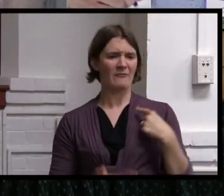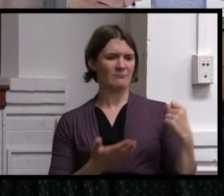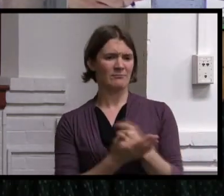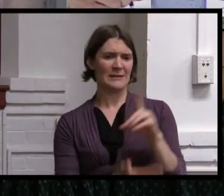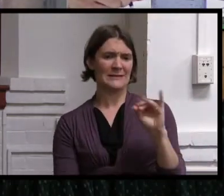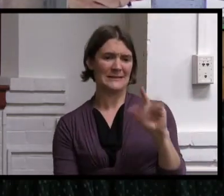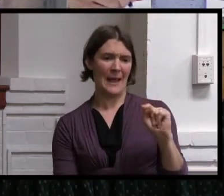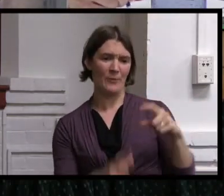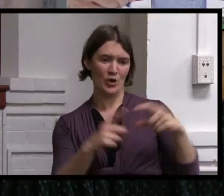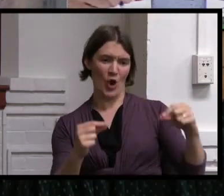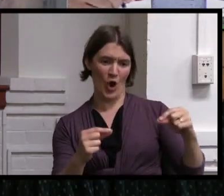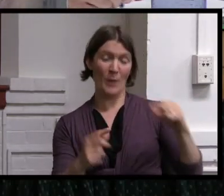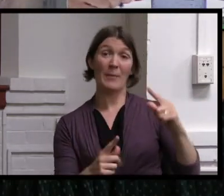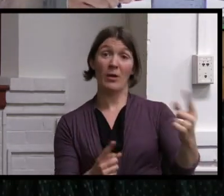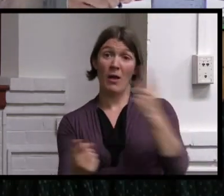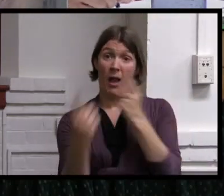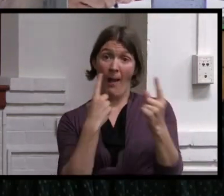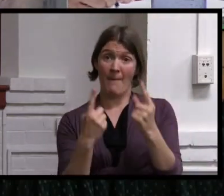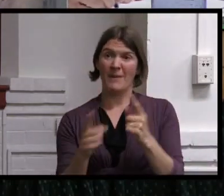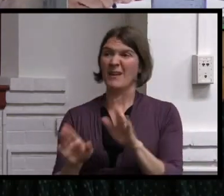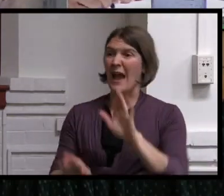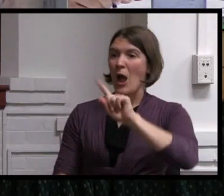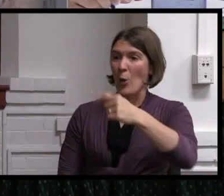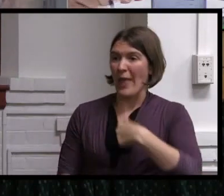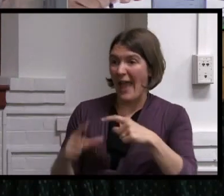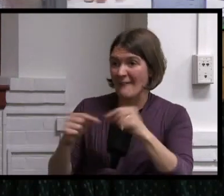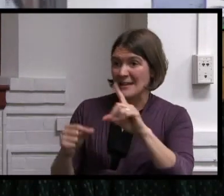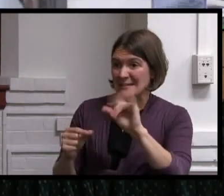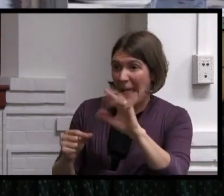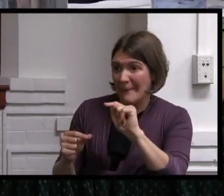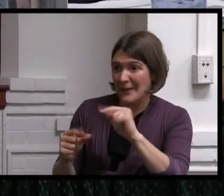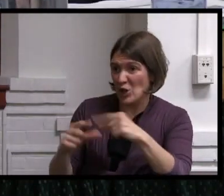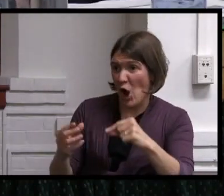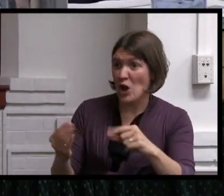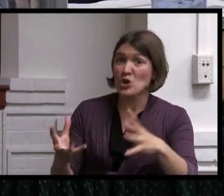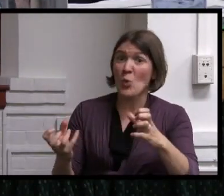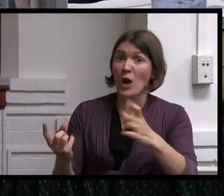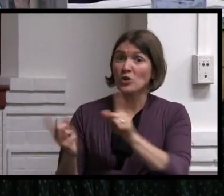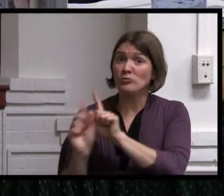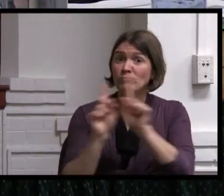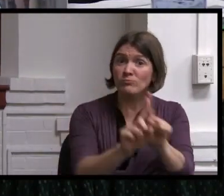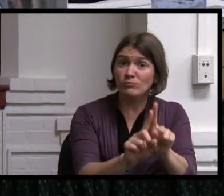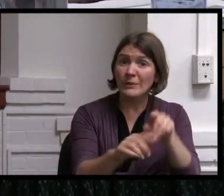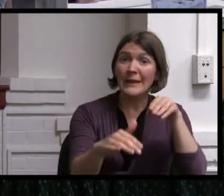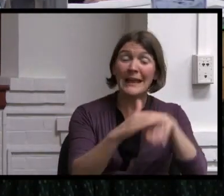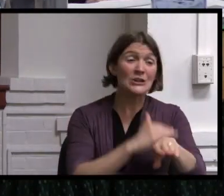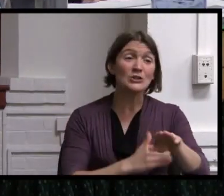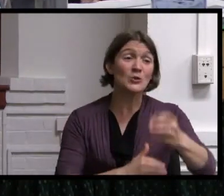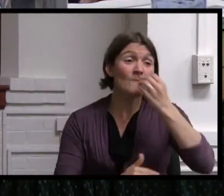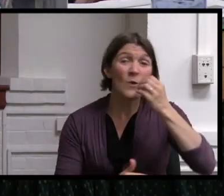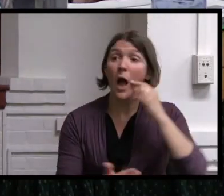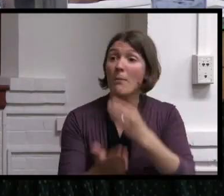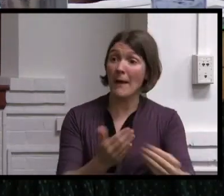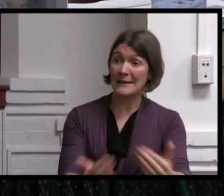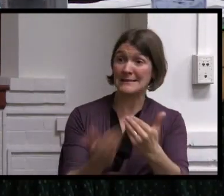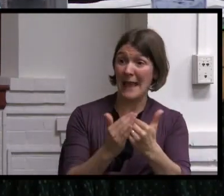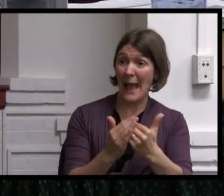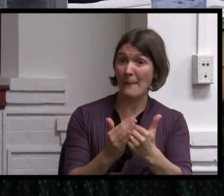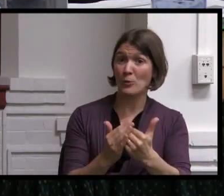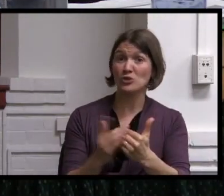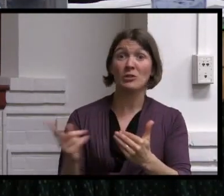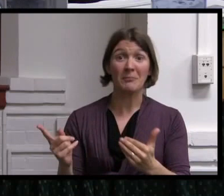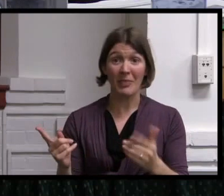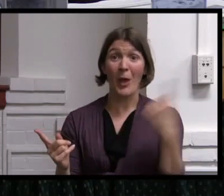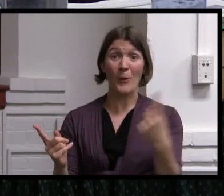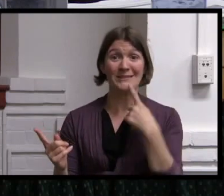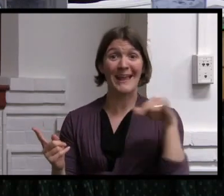do is if people come up to me, I say, I only have a debit card, but do you want to run into the works or Amy's and I'll buy you a sandwich? And I've never had